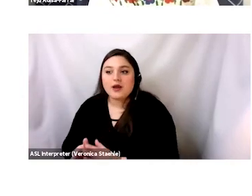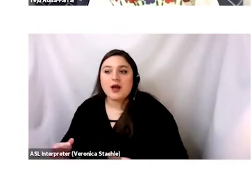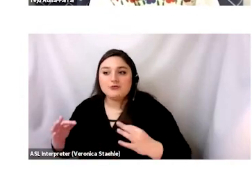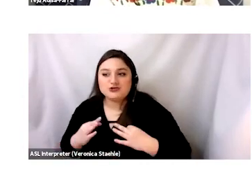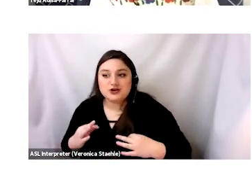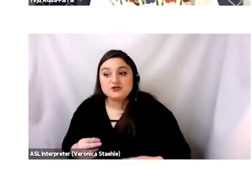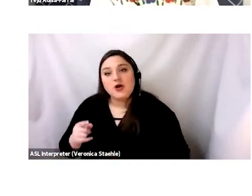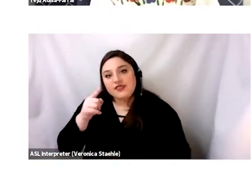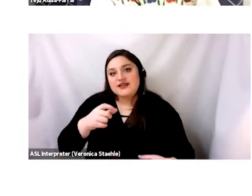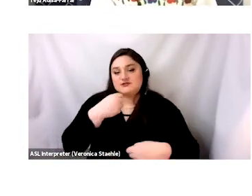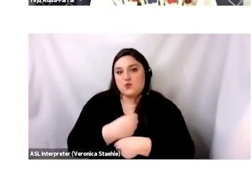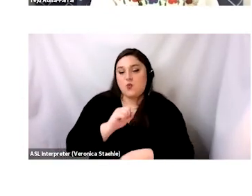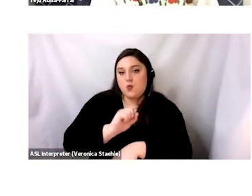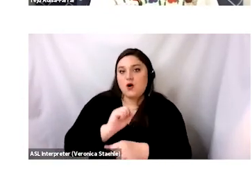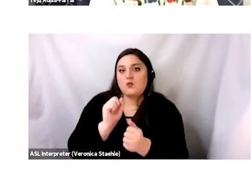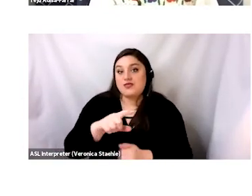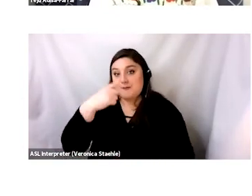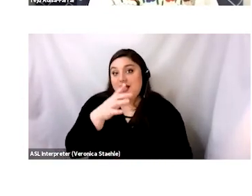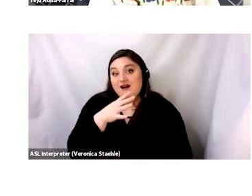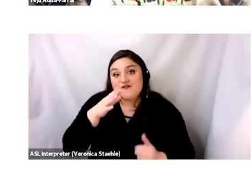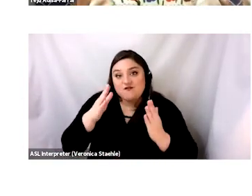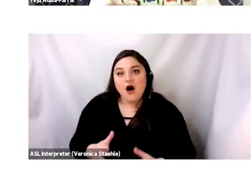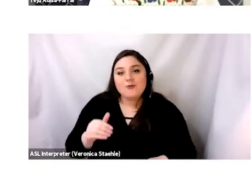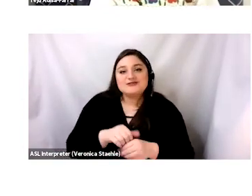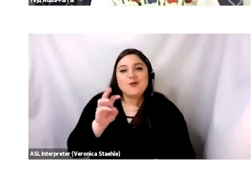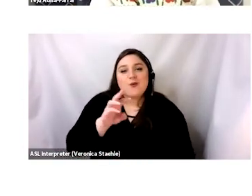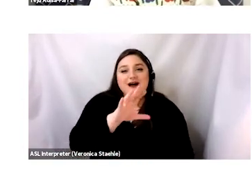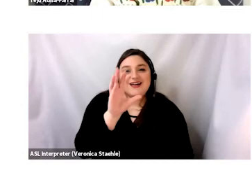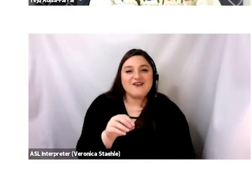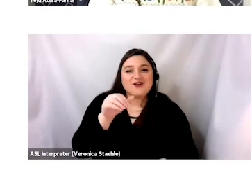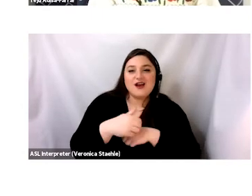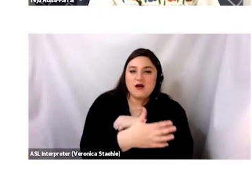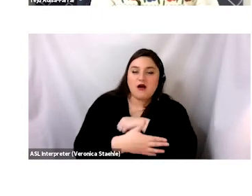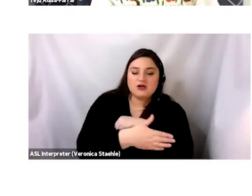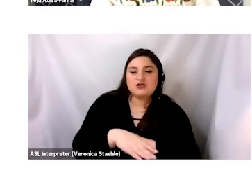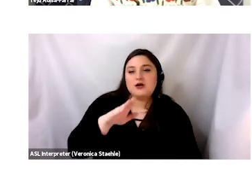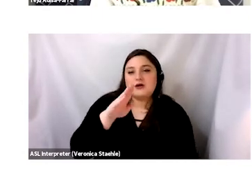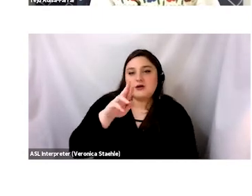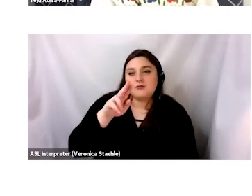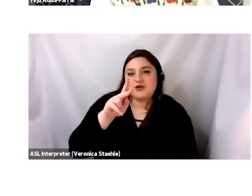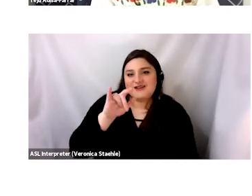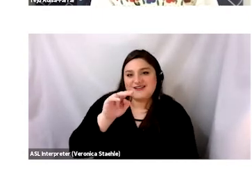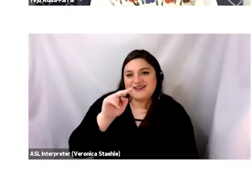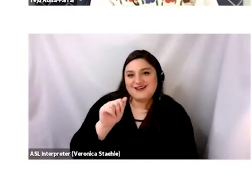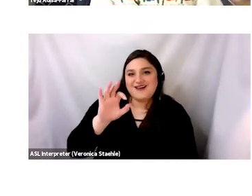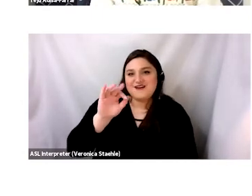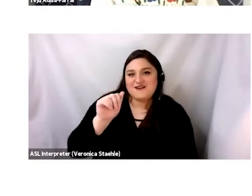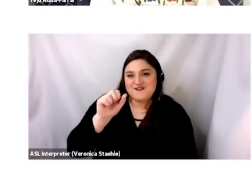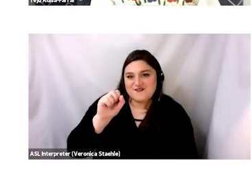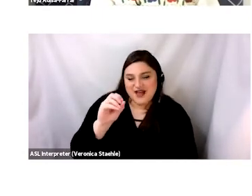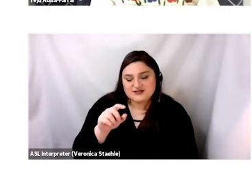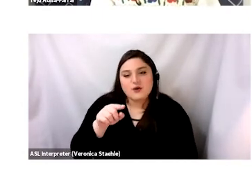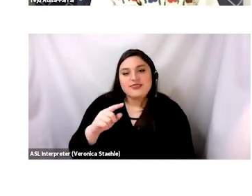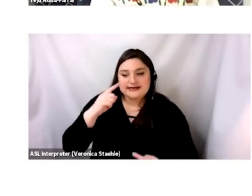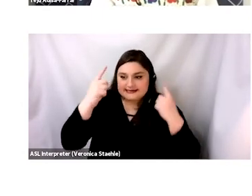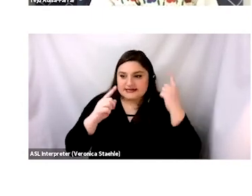West Africa, specifically in Burkina Faso. And they're really thinking about this circular notion of the